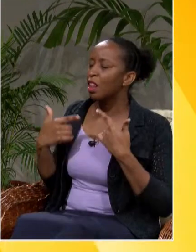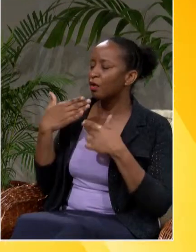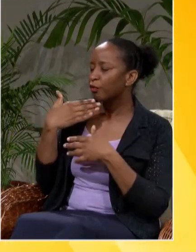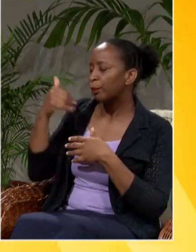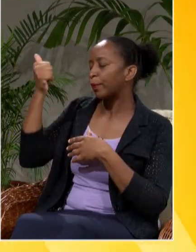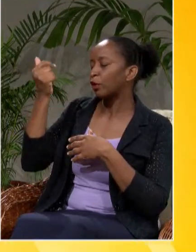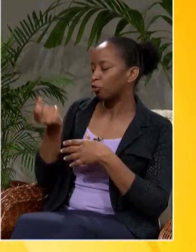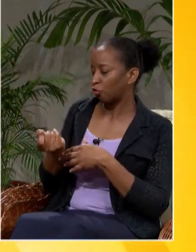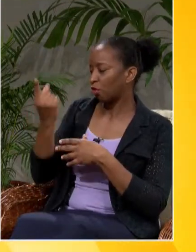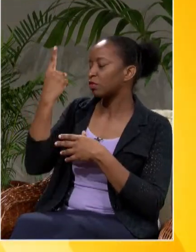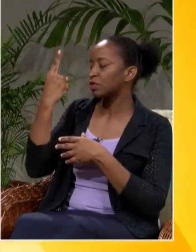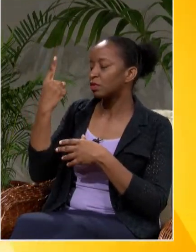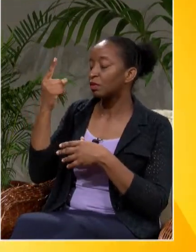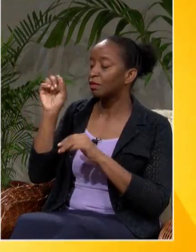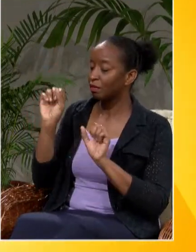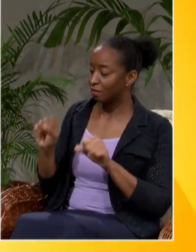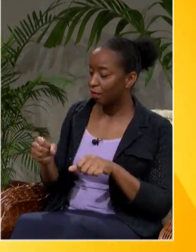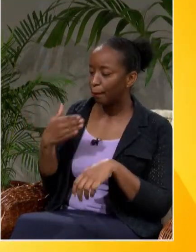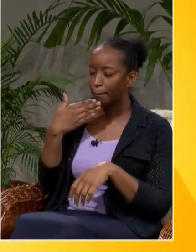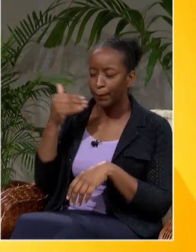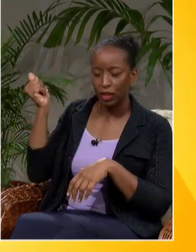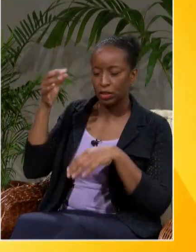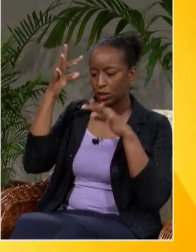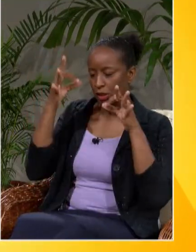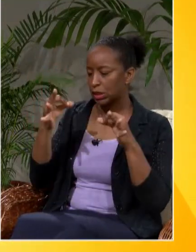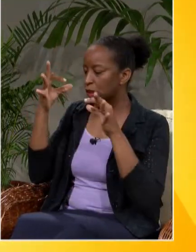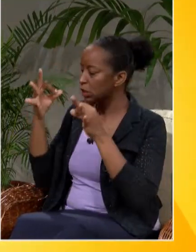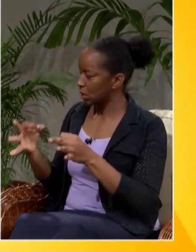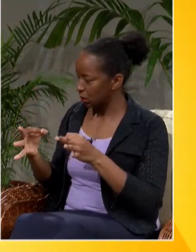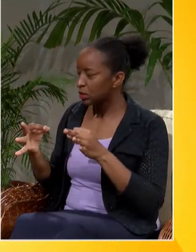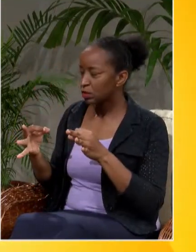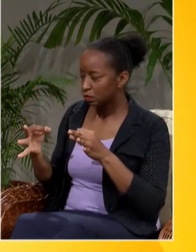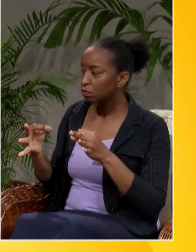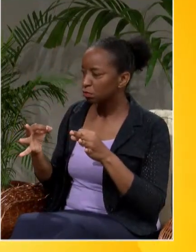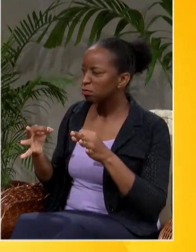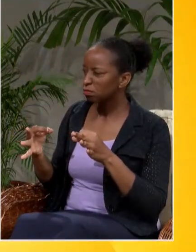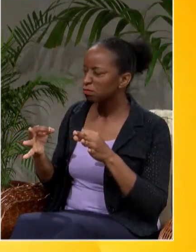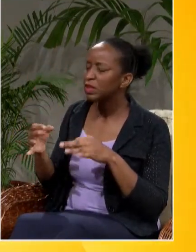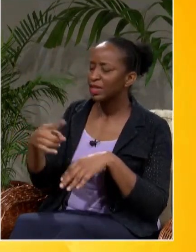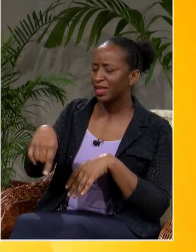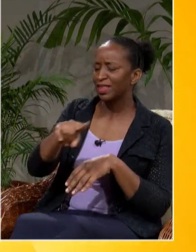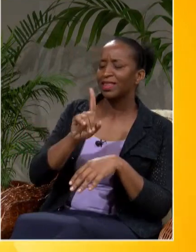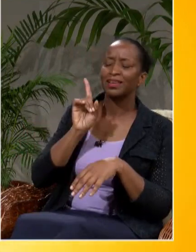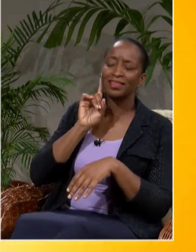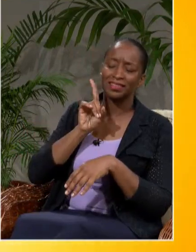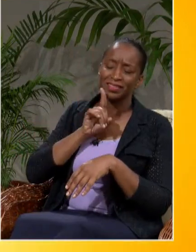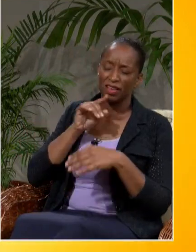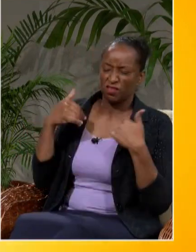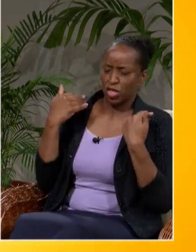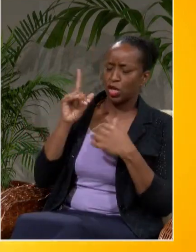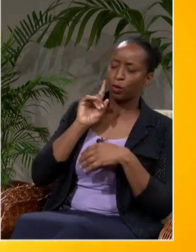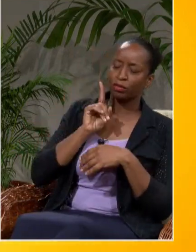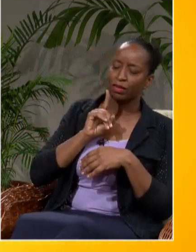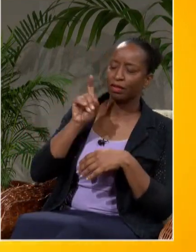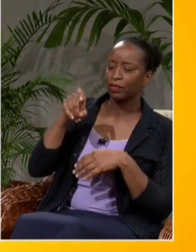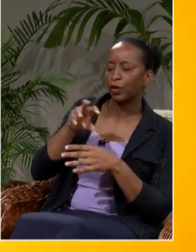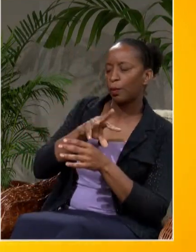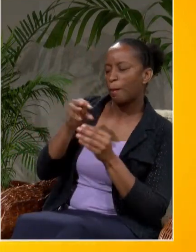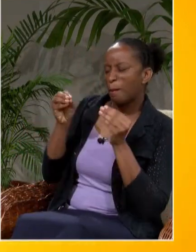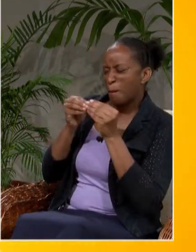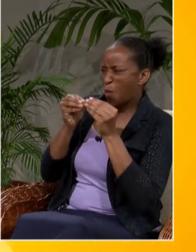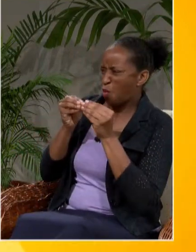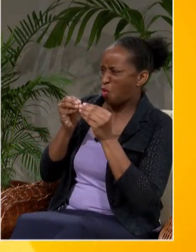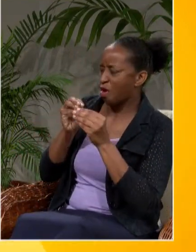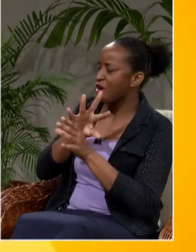make the best decision. So all deaf really need to be incorporated more, to be included more in the activity, and be able